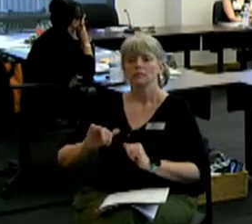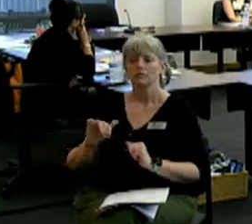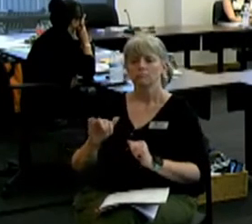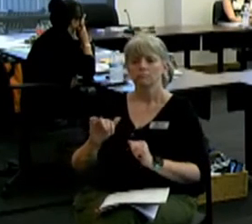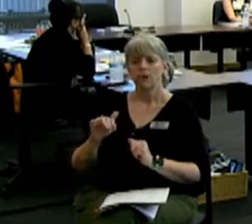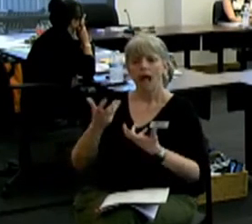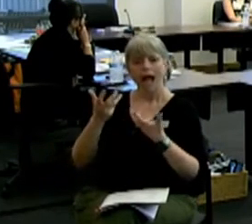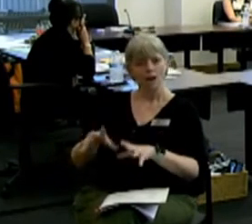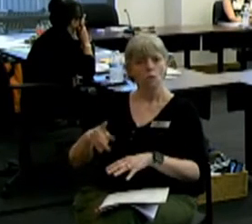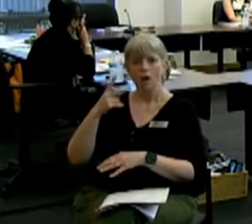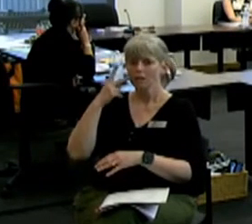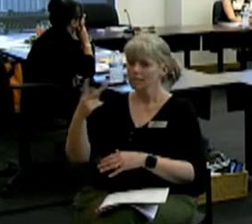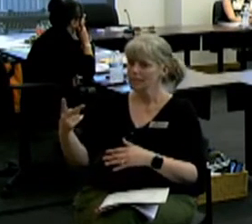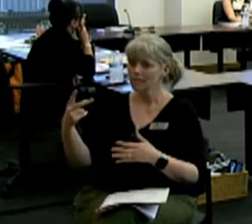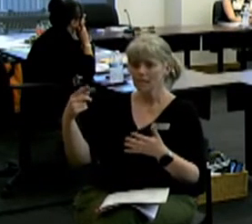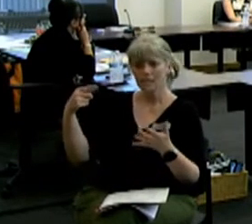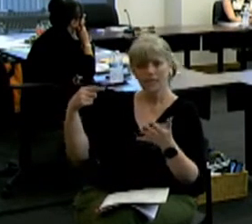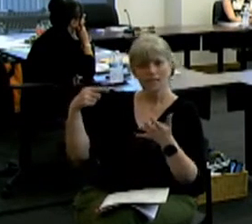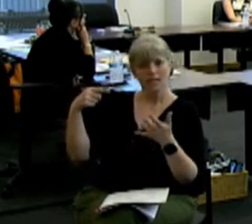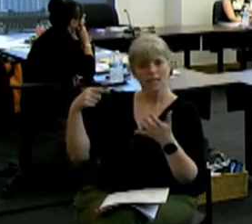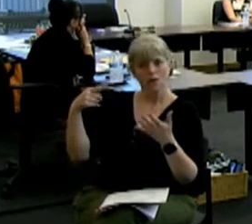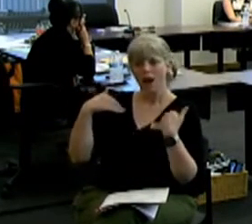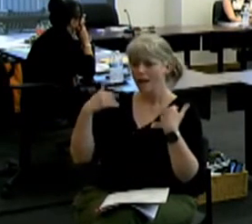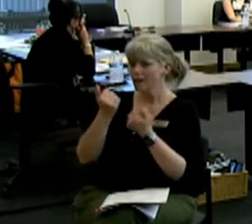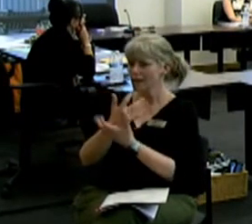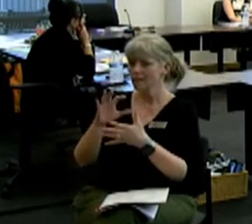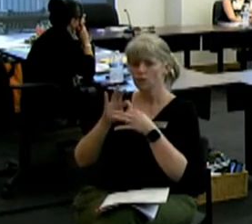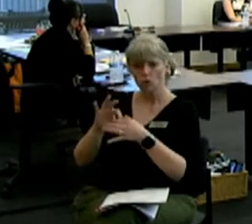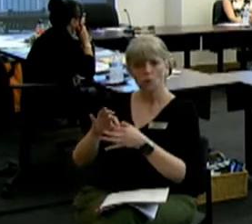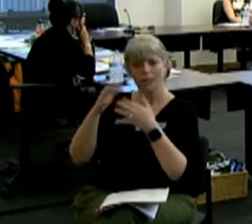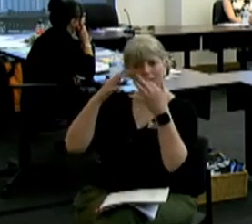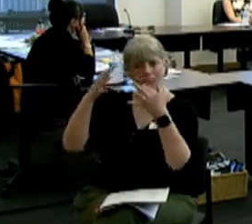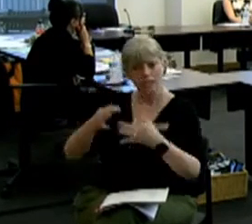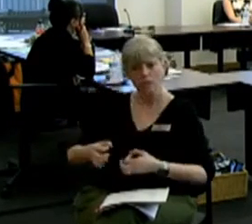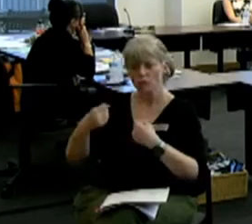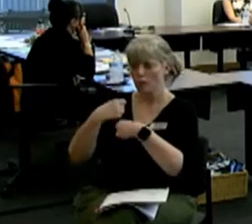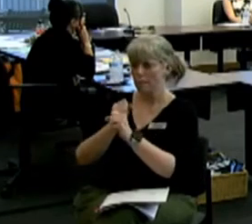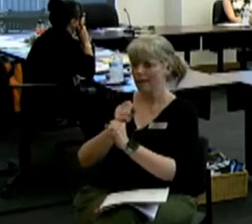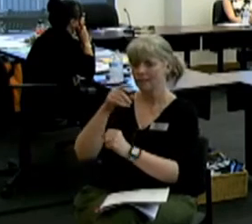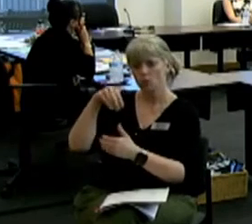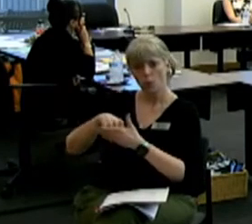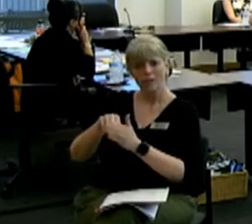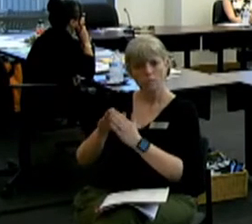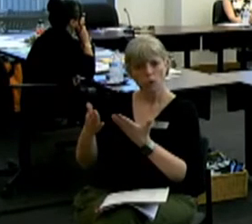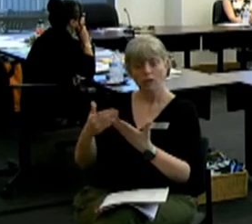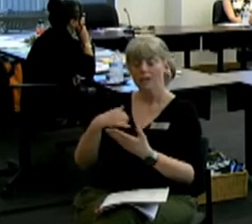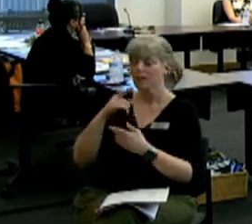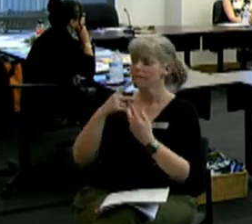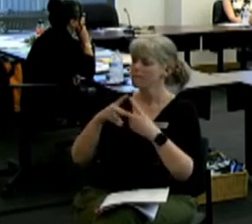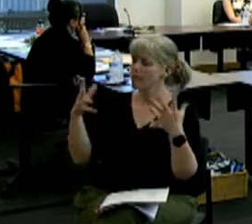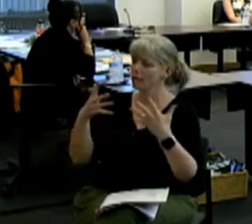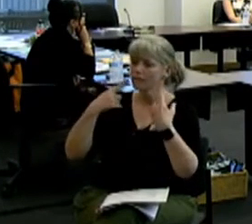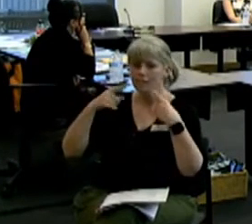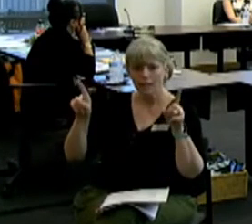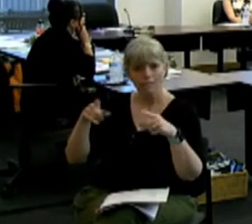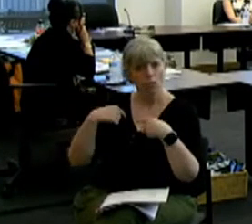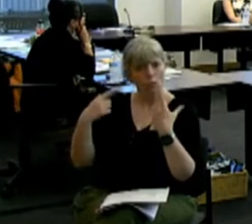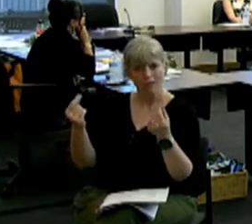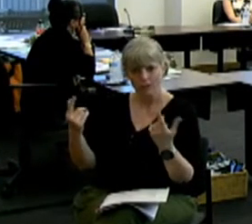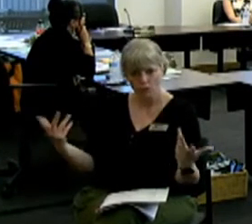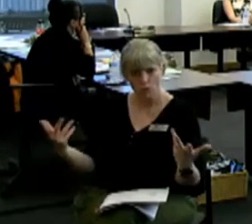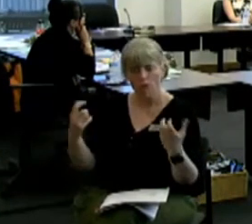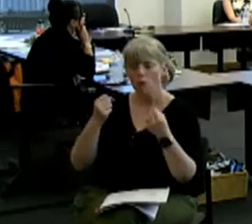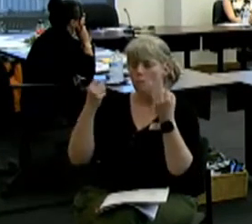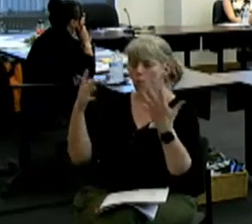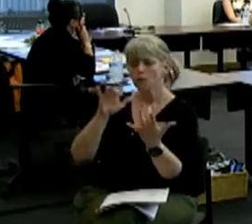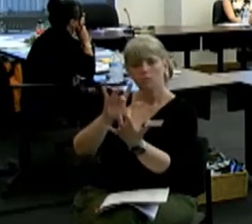anyway, I don't want to see or have anything to do with the decisions they make putting it into the book. They are very successful at what they do. There